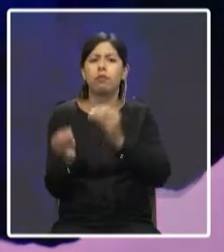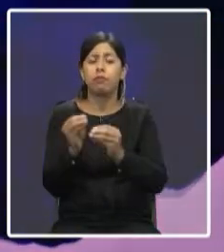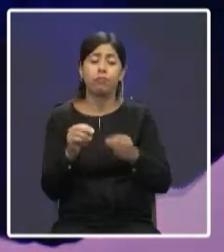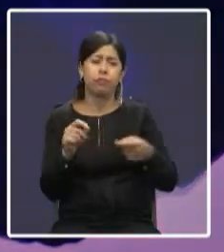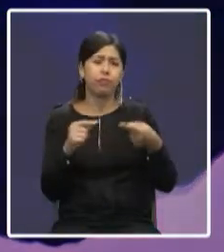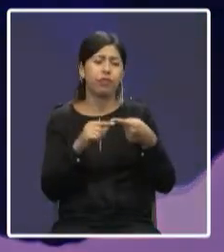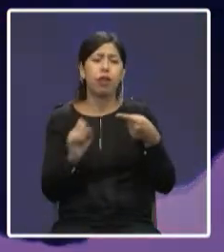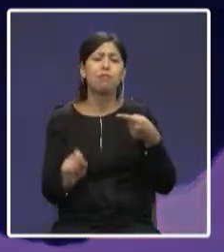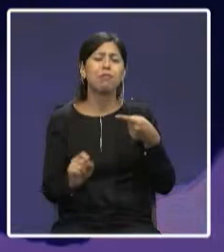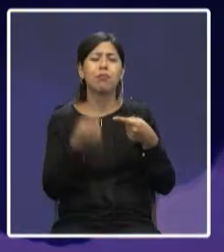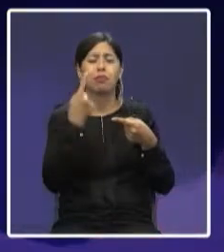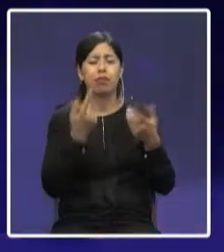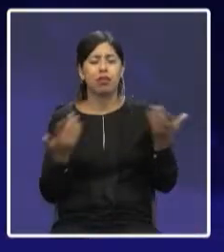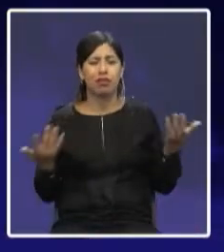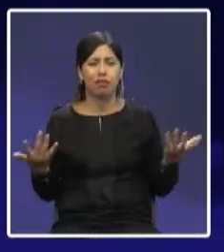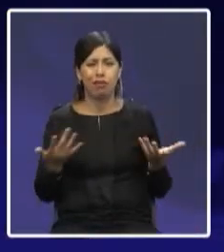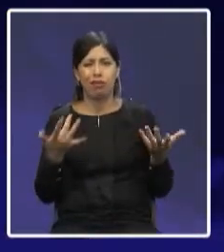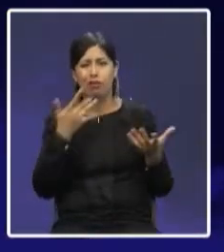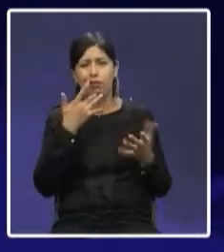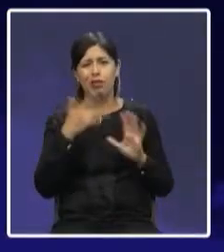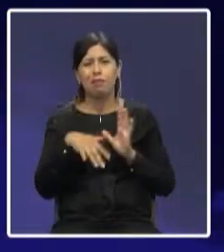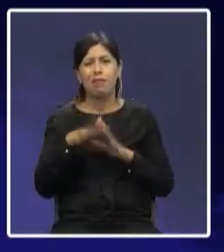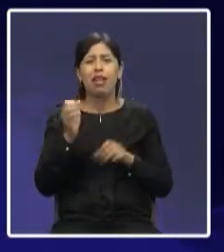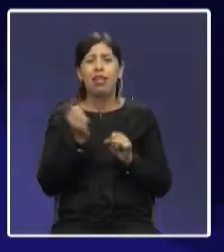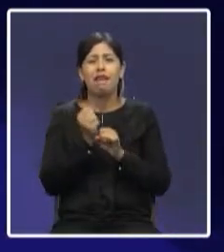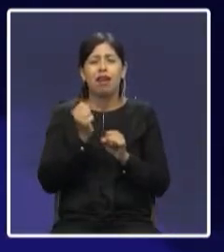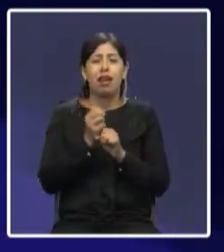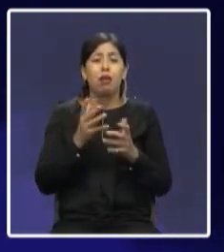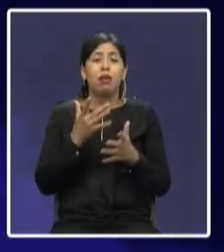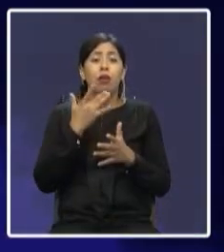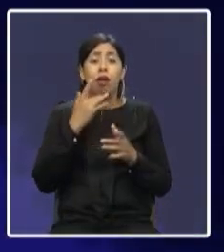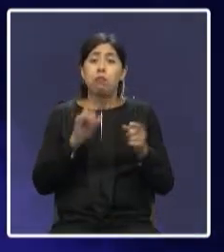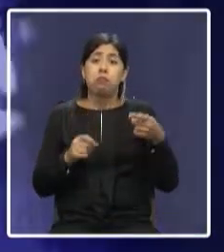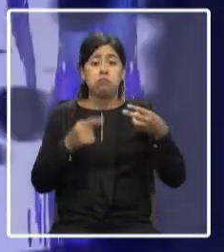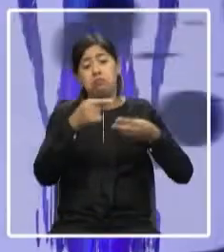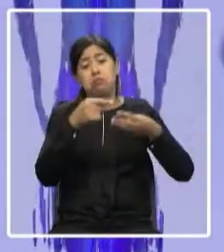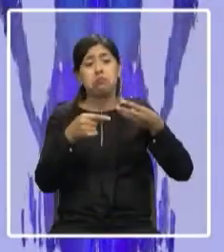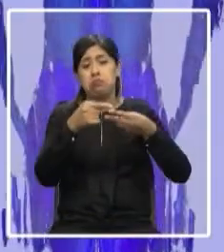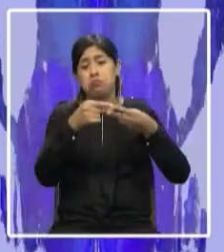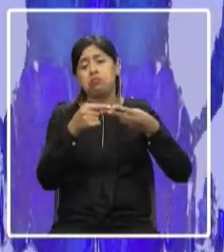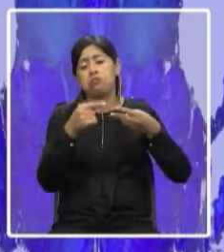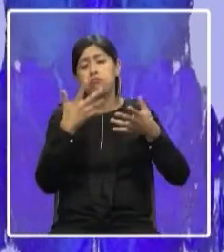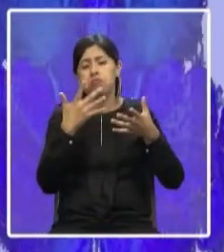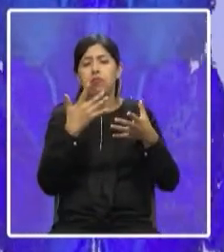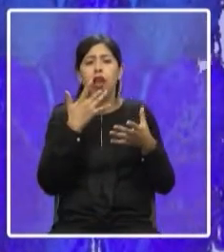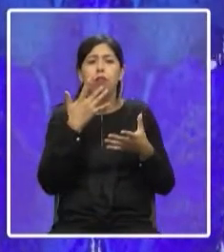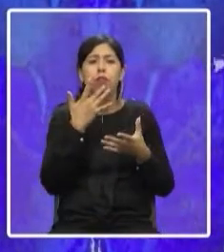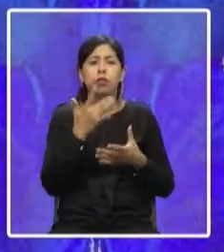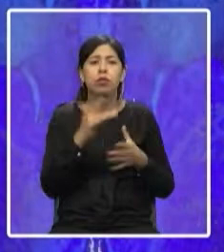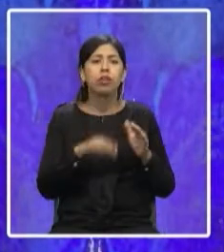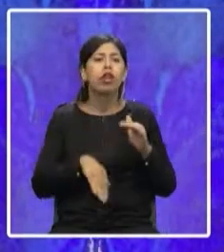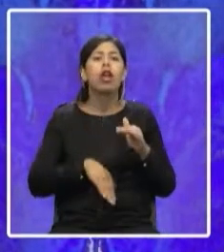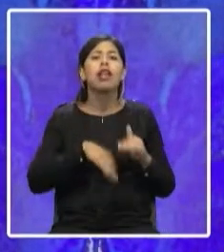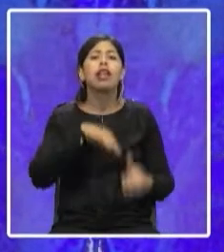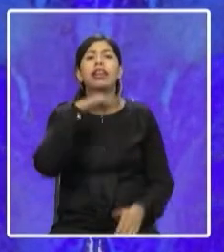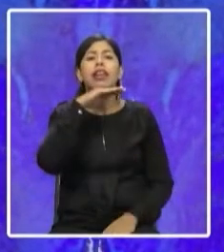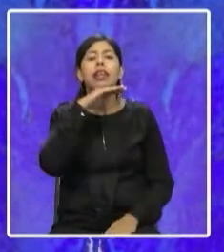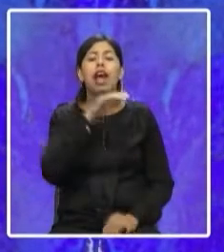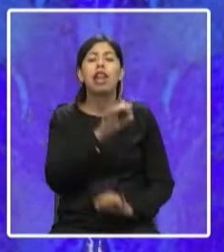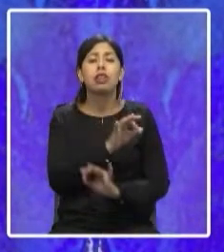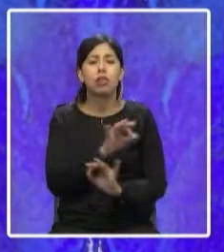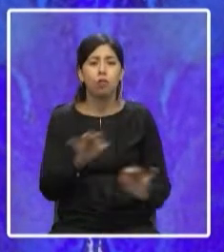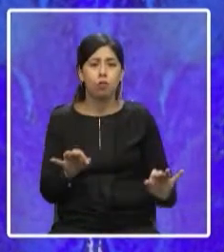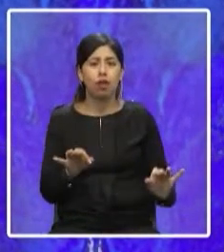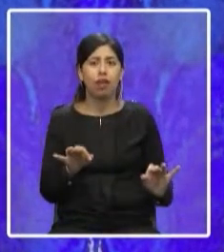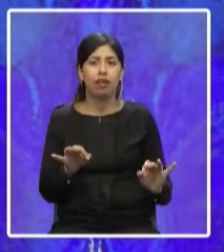familiar, and I think the third part will be less so. So let me start with the first, insatiability. Never get enough. Here's a picture of the